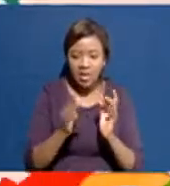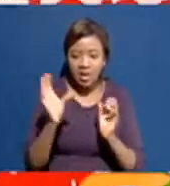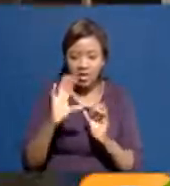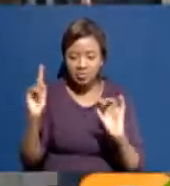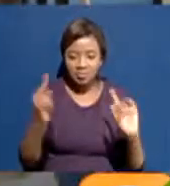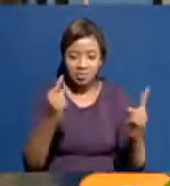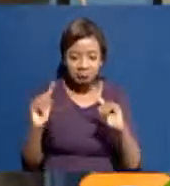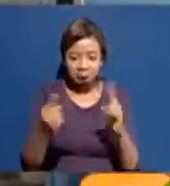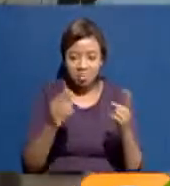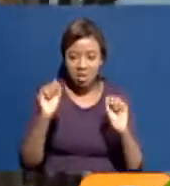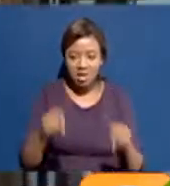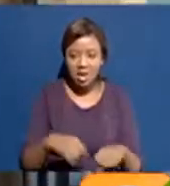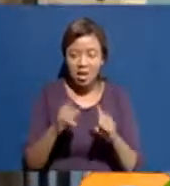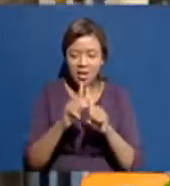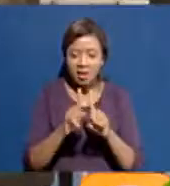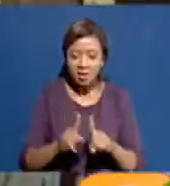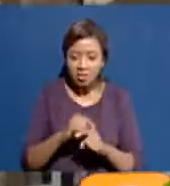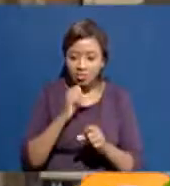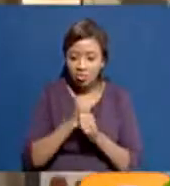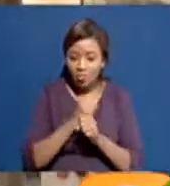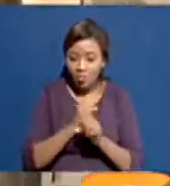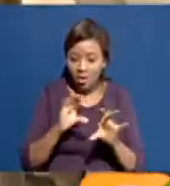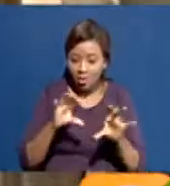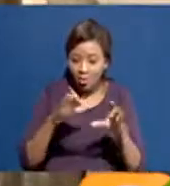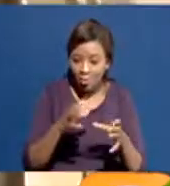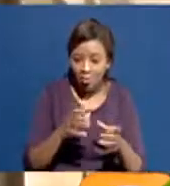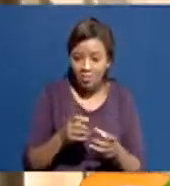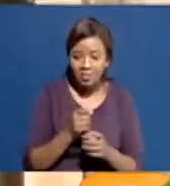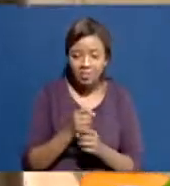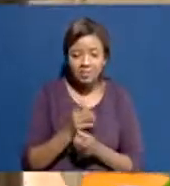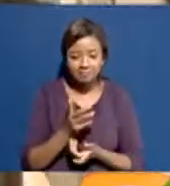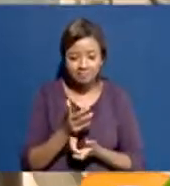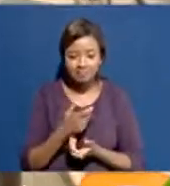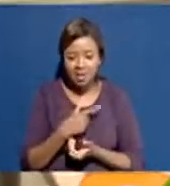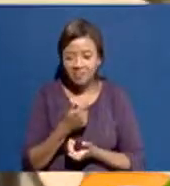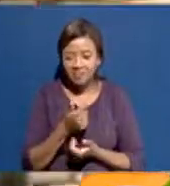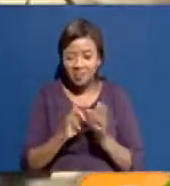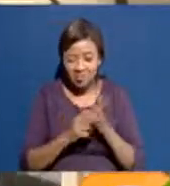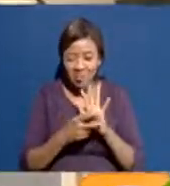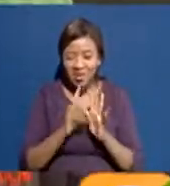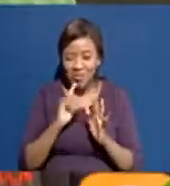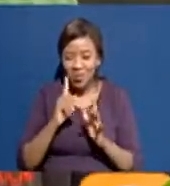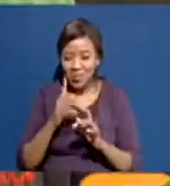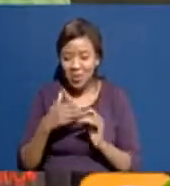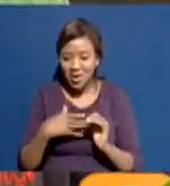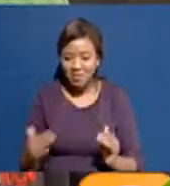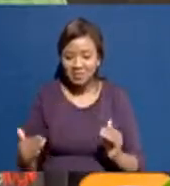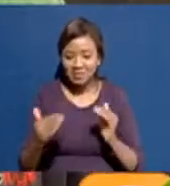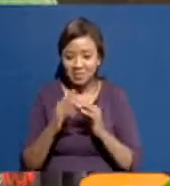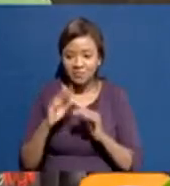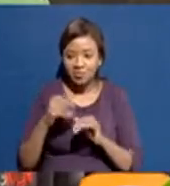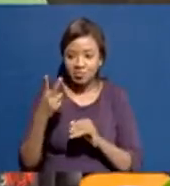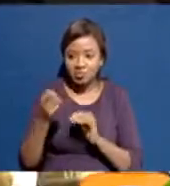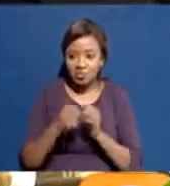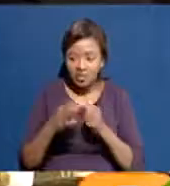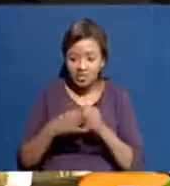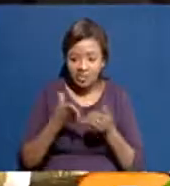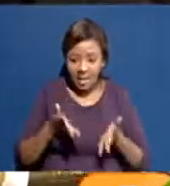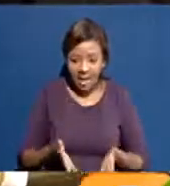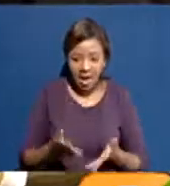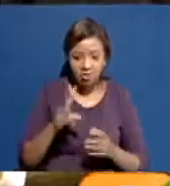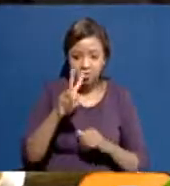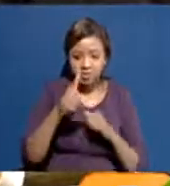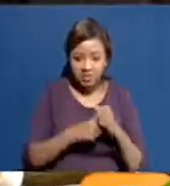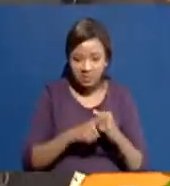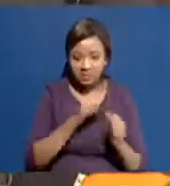referrals. With a considerable workforce, production has gone up since 2019. Full-time, we are 26, but within